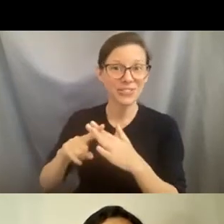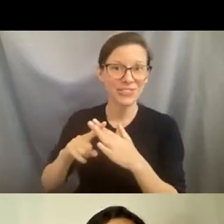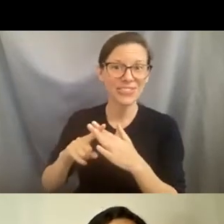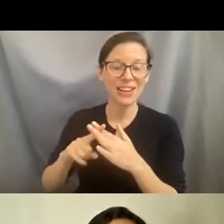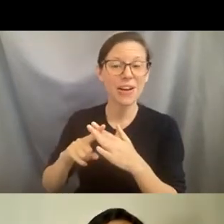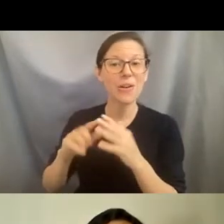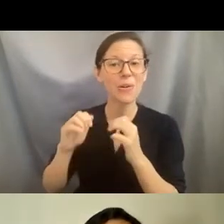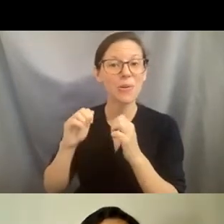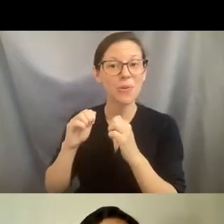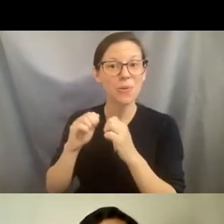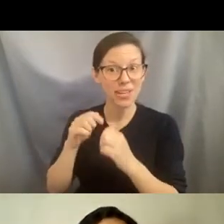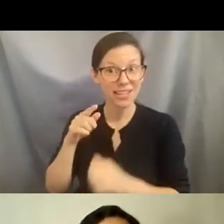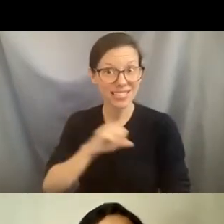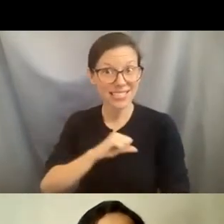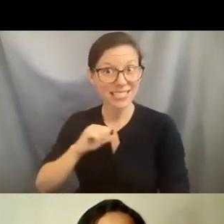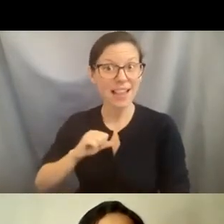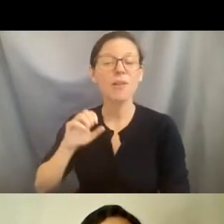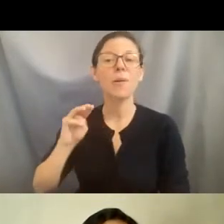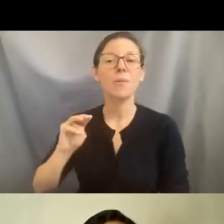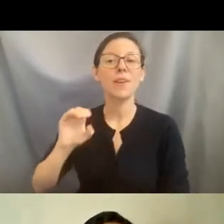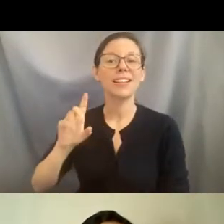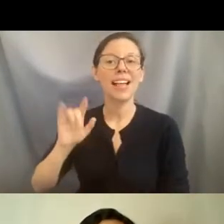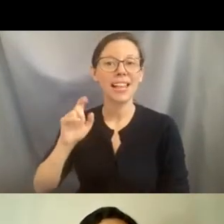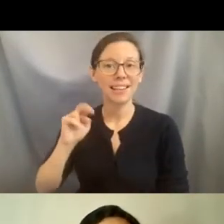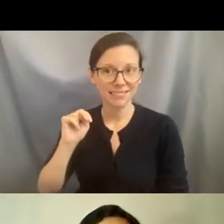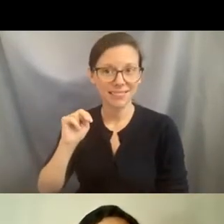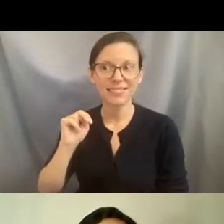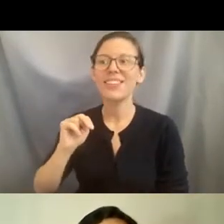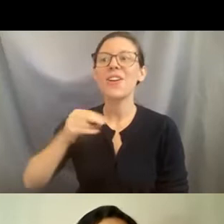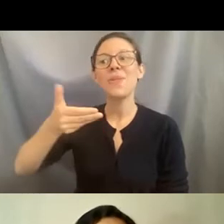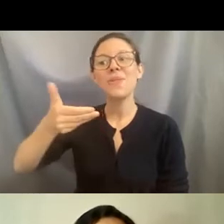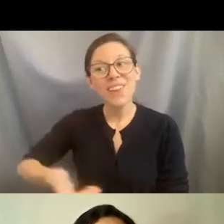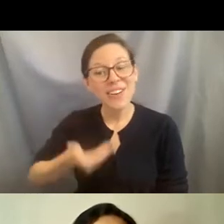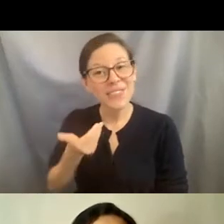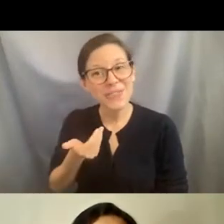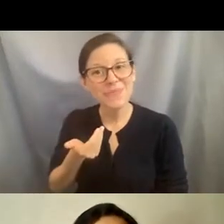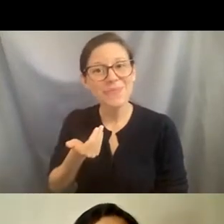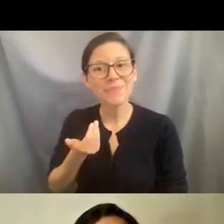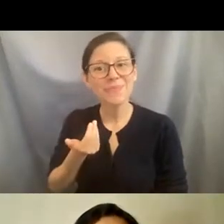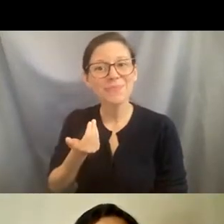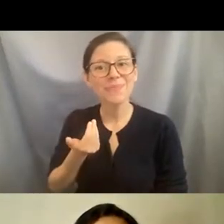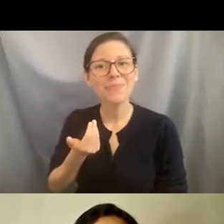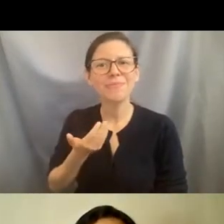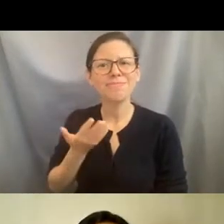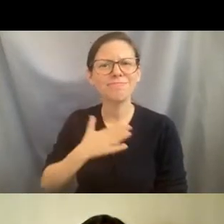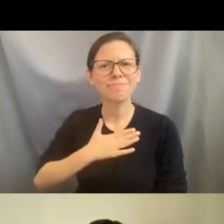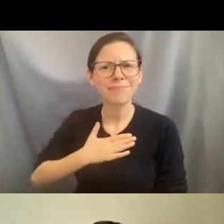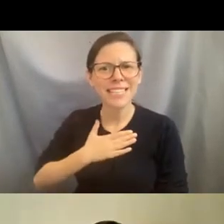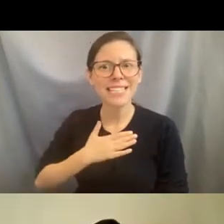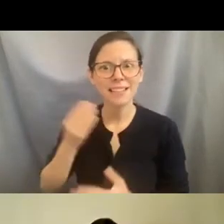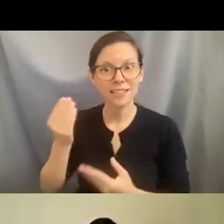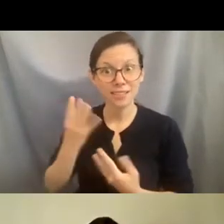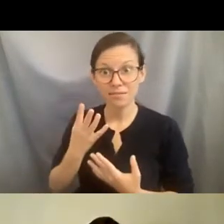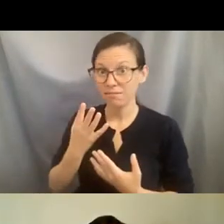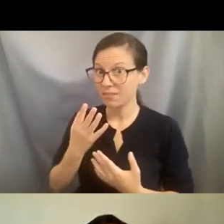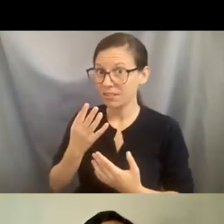with you, Senator McClellan. Welcome. And please let us know, will abortion be